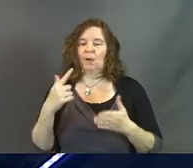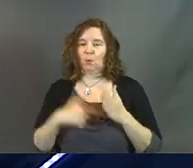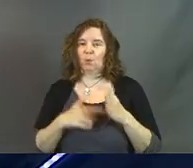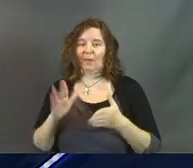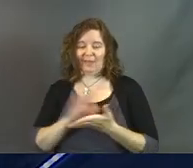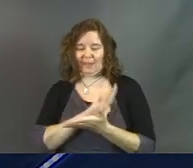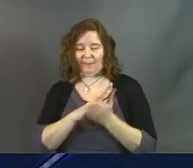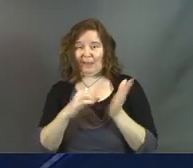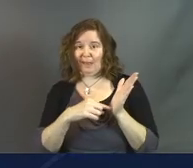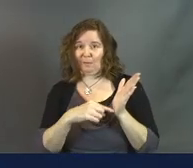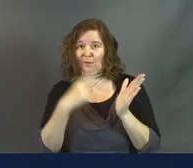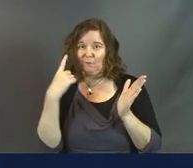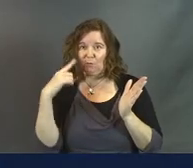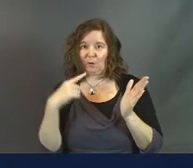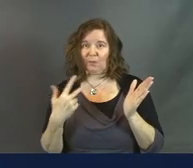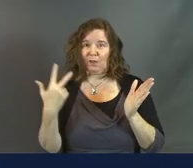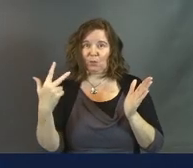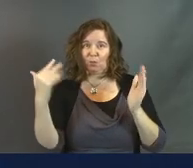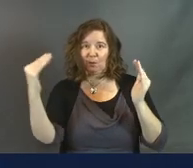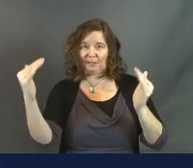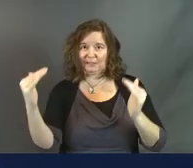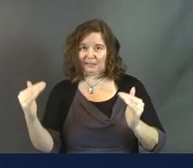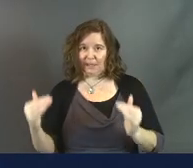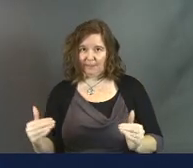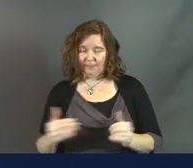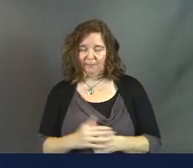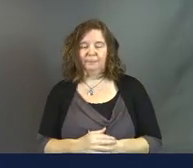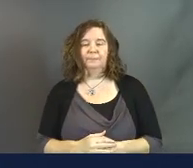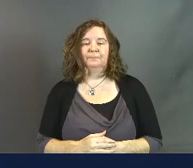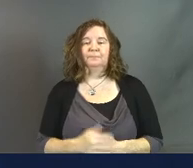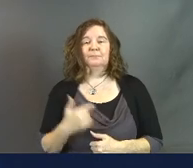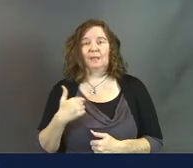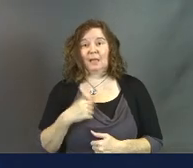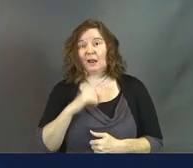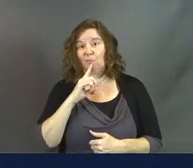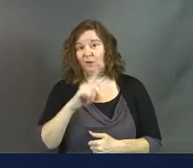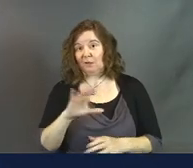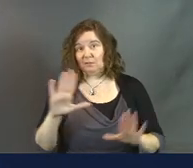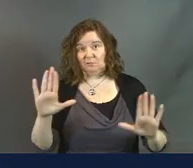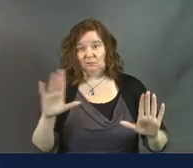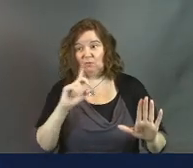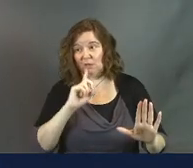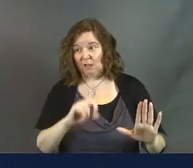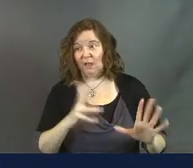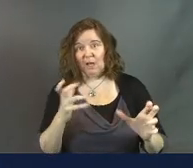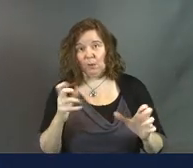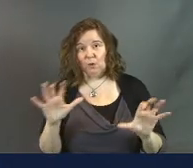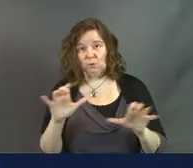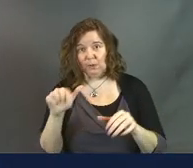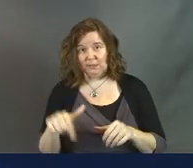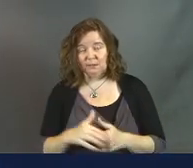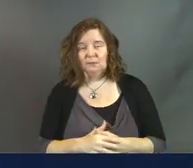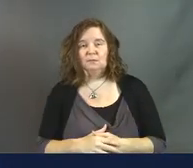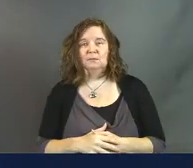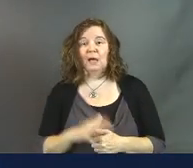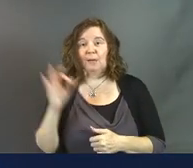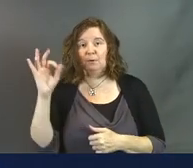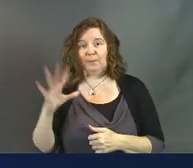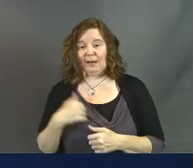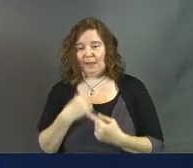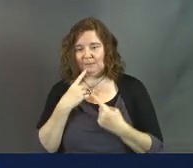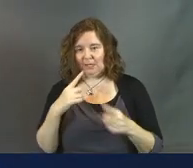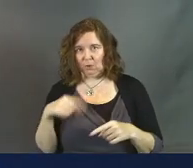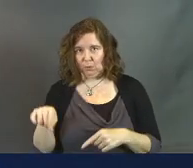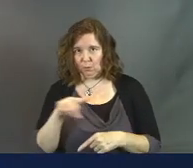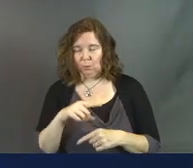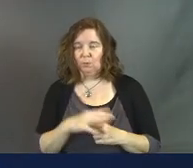that sheet of paper is right there. There's three steps that I want you to take. And I'm for real about this, folks. I want us to do this. I'm your pastor, and I'm